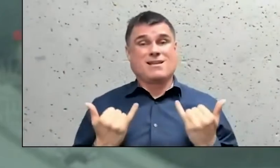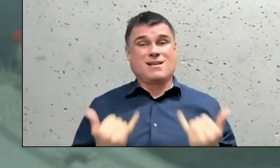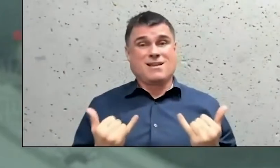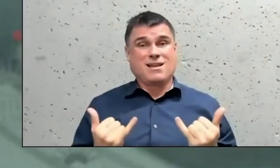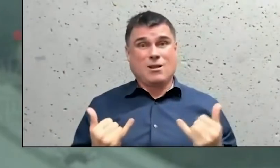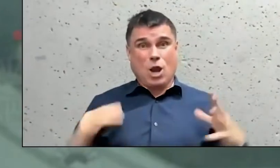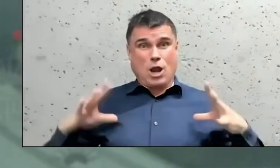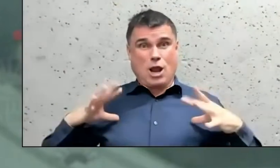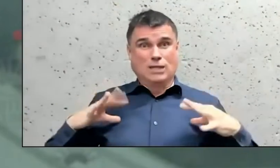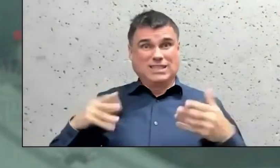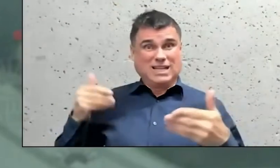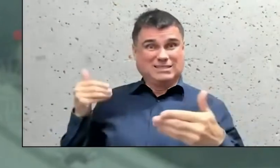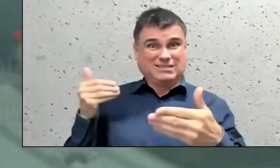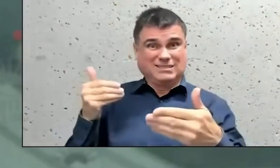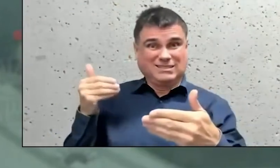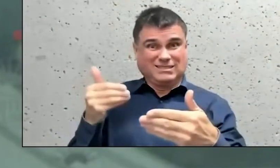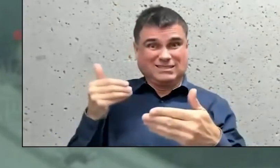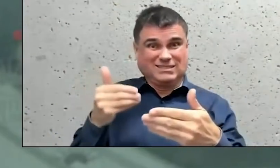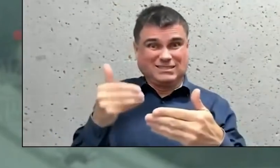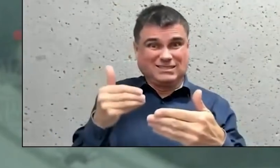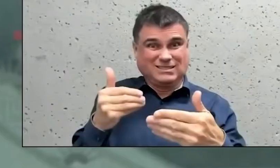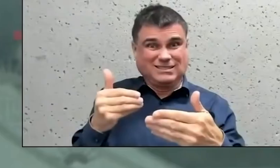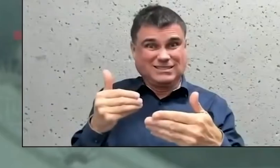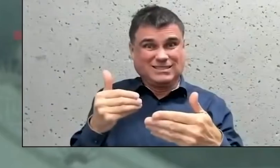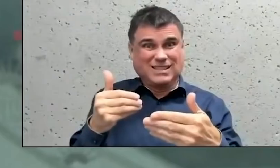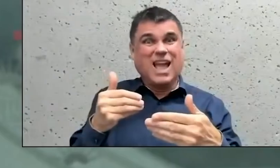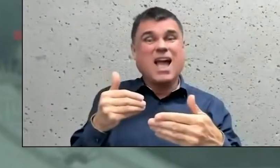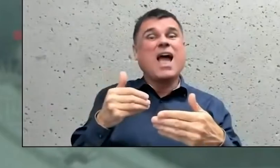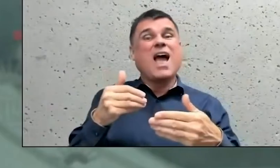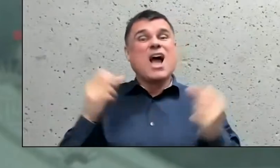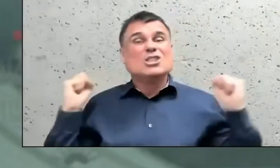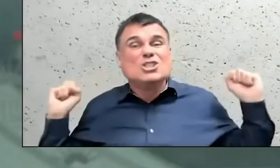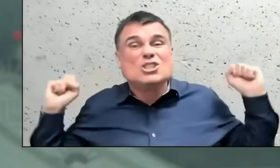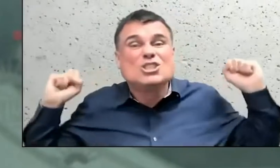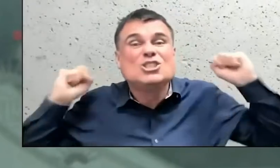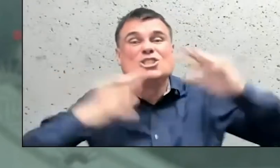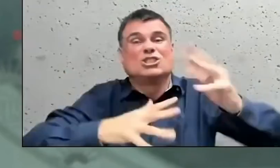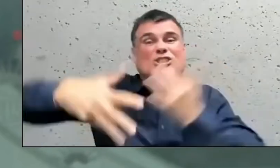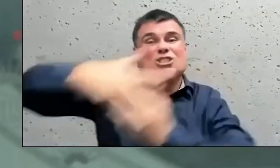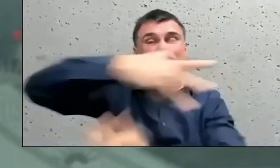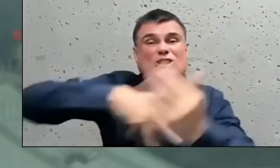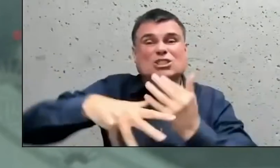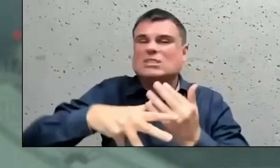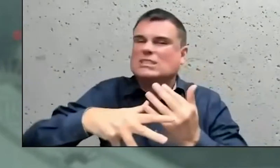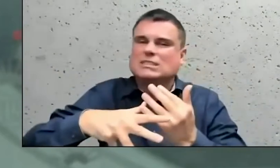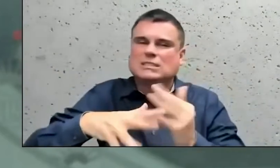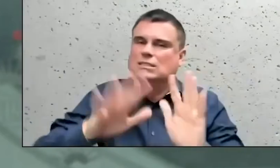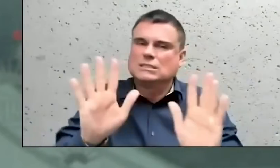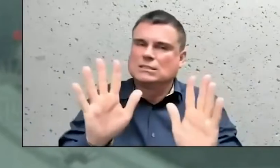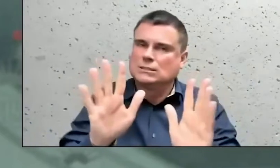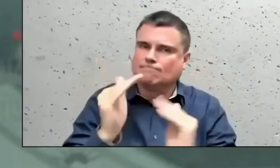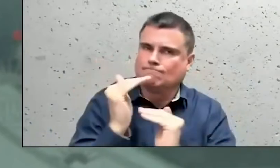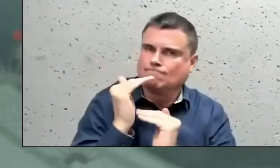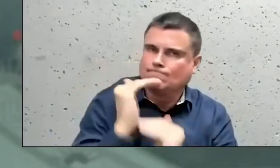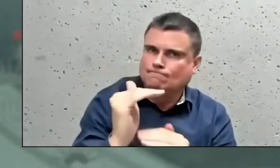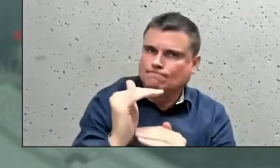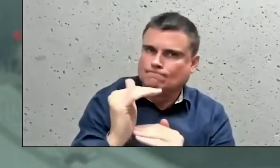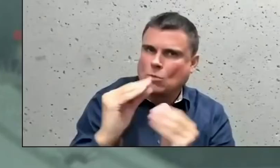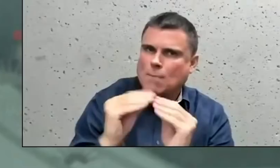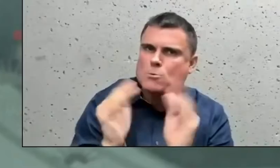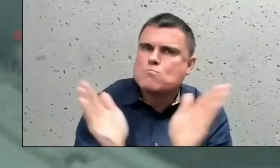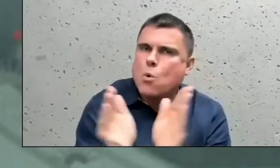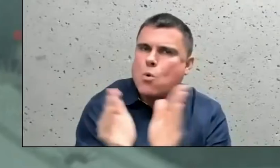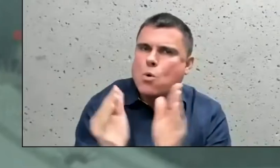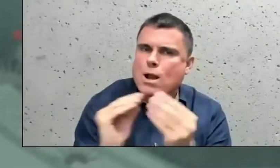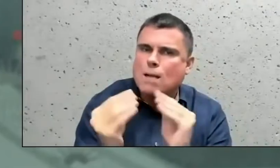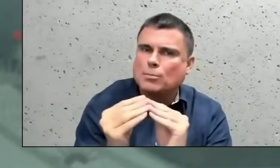groups small. We know that indoors is more risky than outdoors. And it's really important that if you do have an